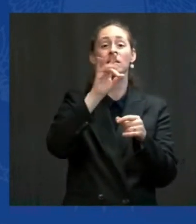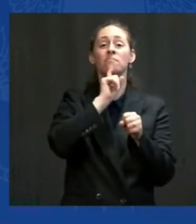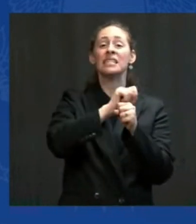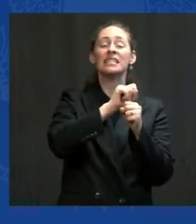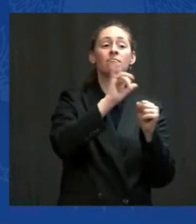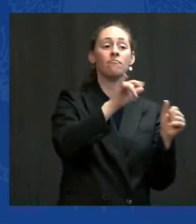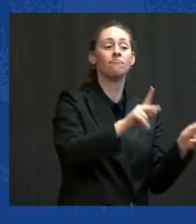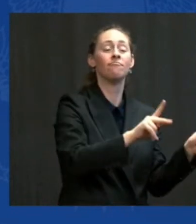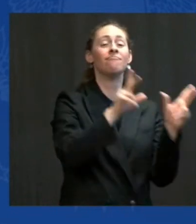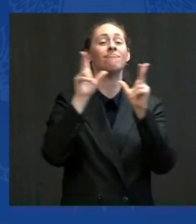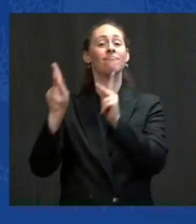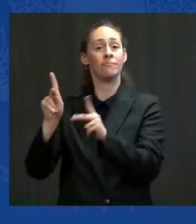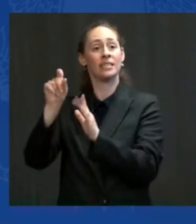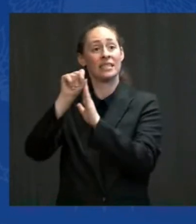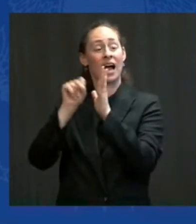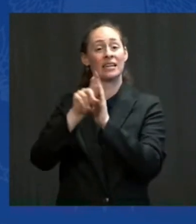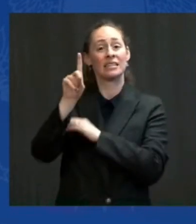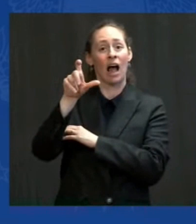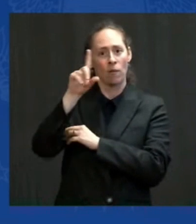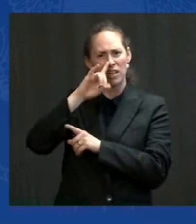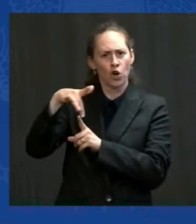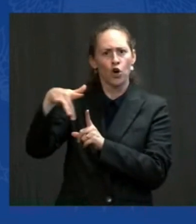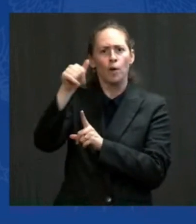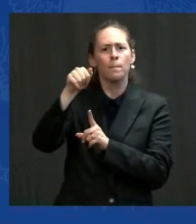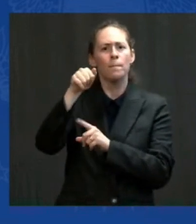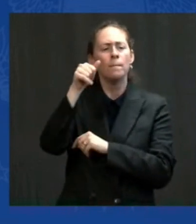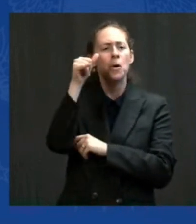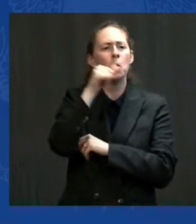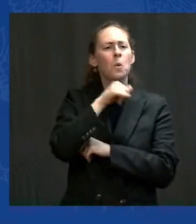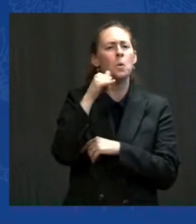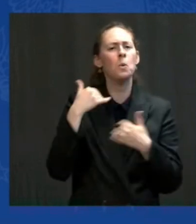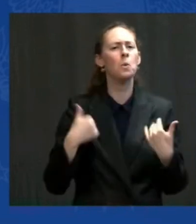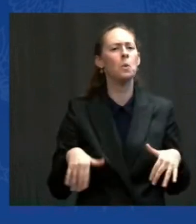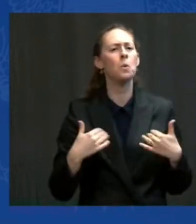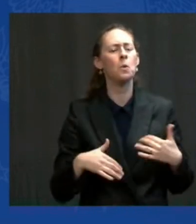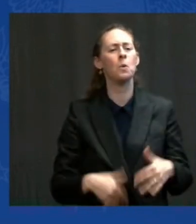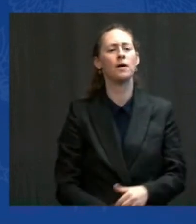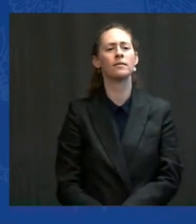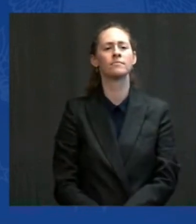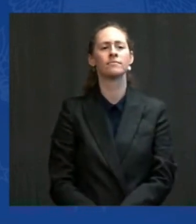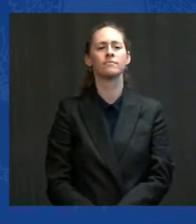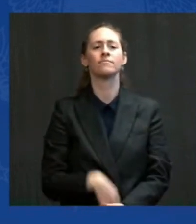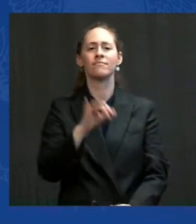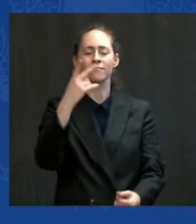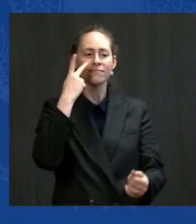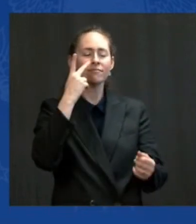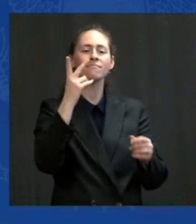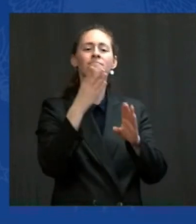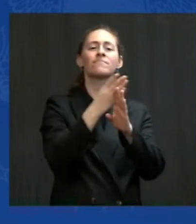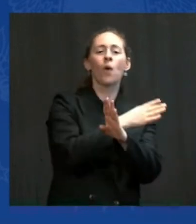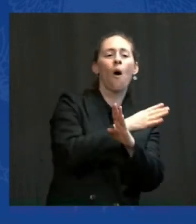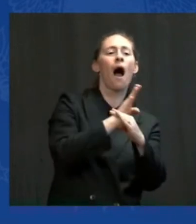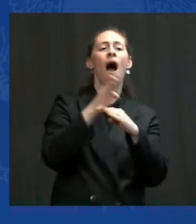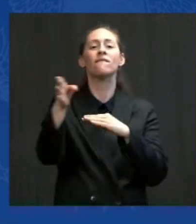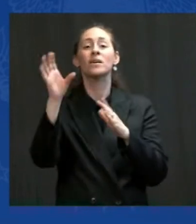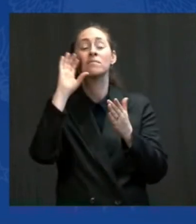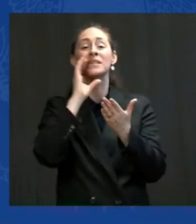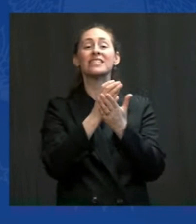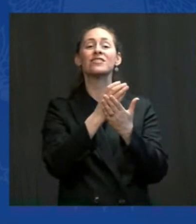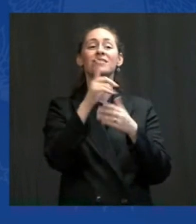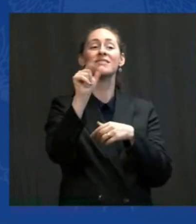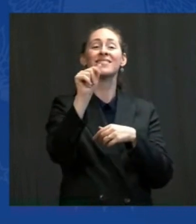You've seen the pictures. Reservoirs that are 40 feet down, 50 feet down. The extreme weather isn't just in the